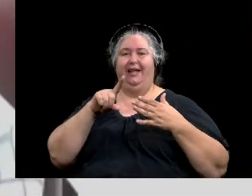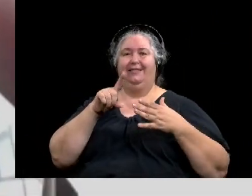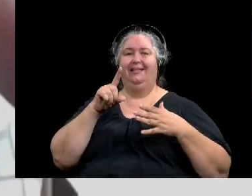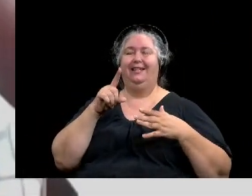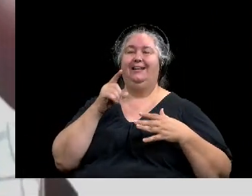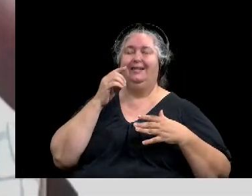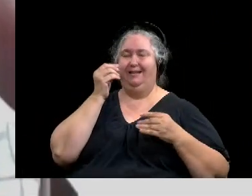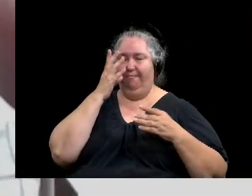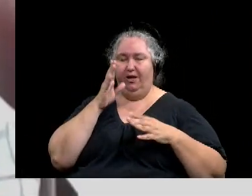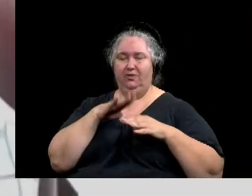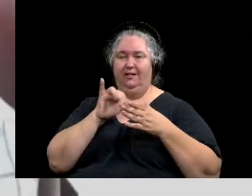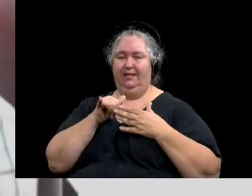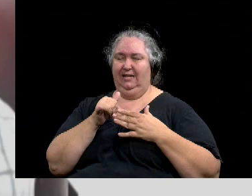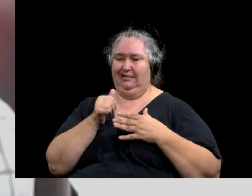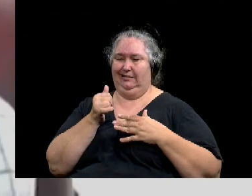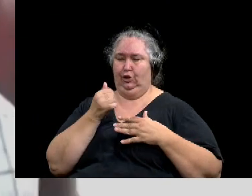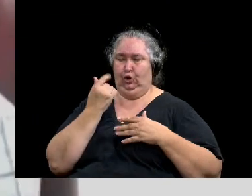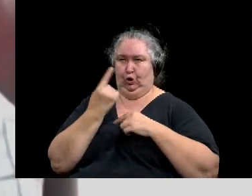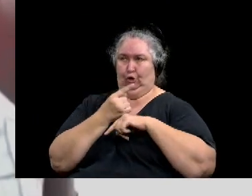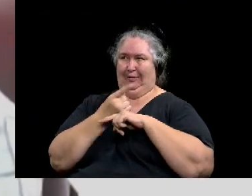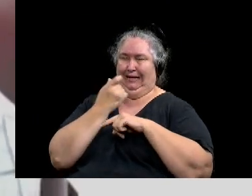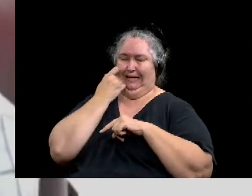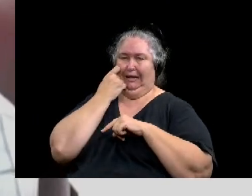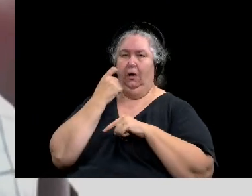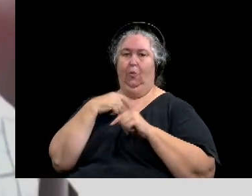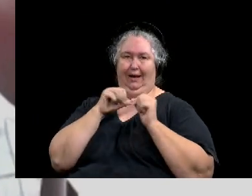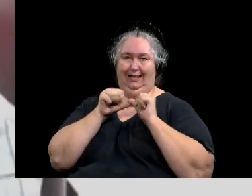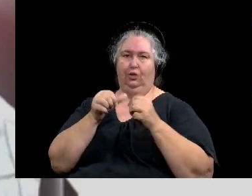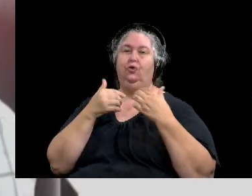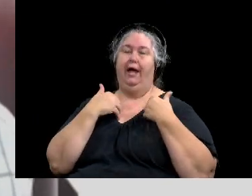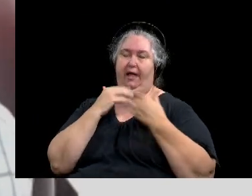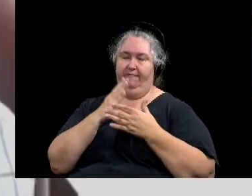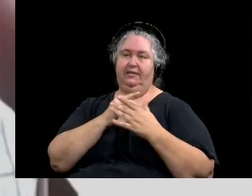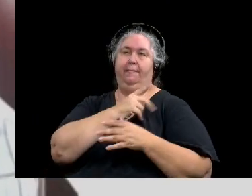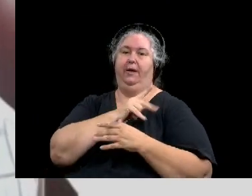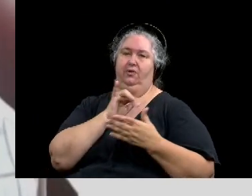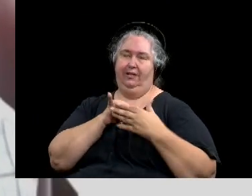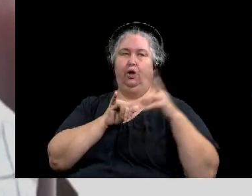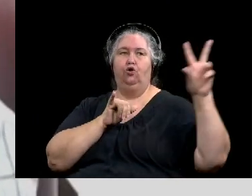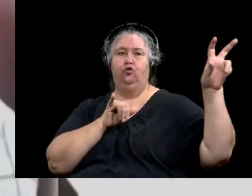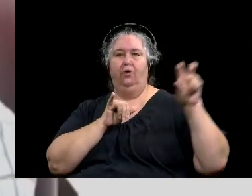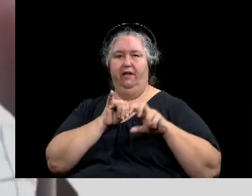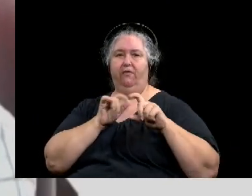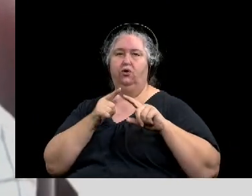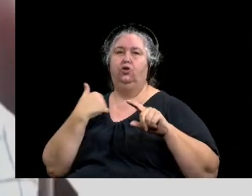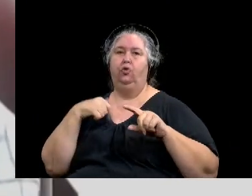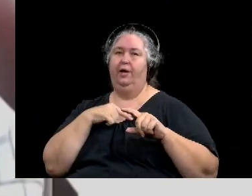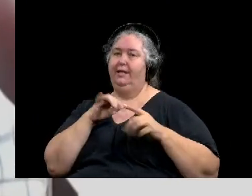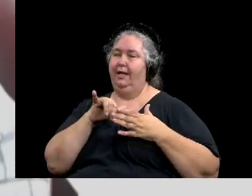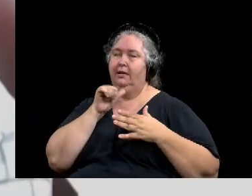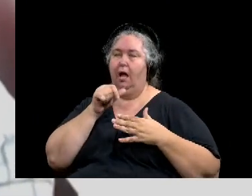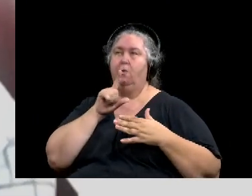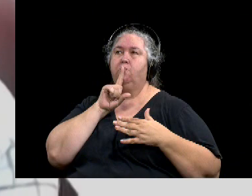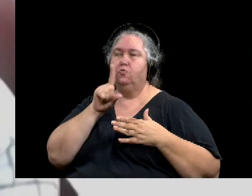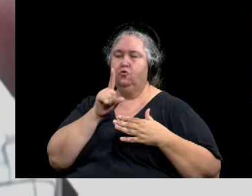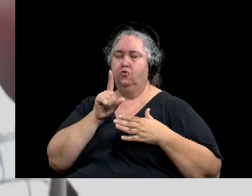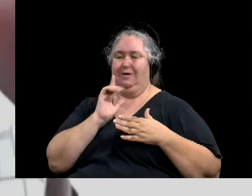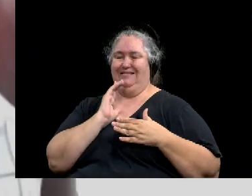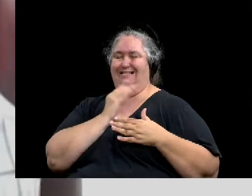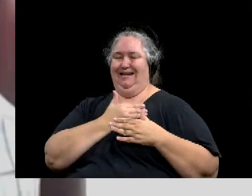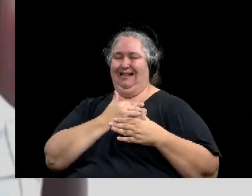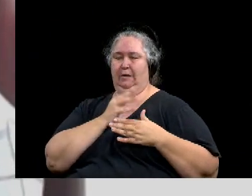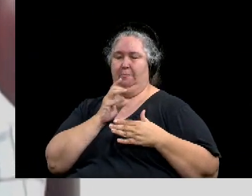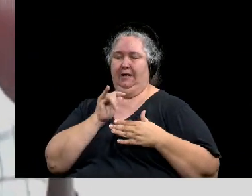today, and we continue to have some patients that are transferred into us that are not technically in our region, but they are